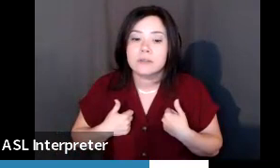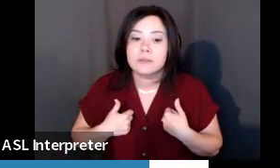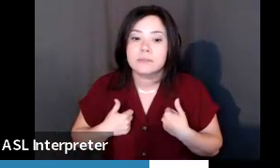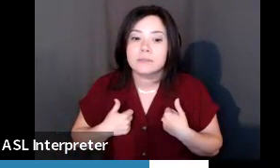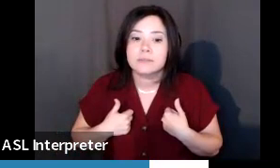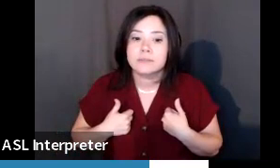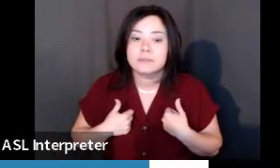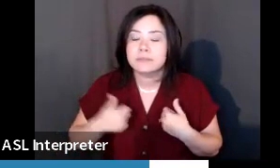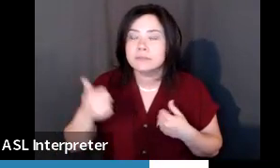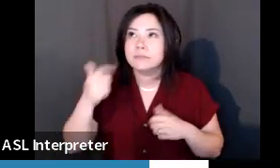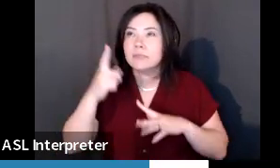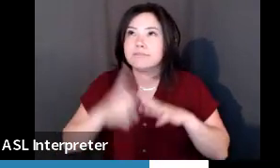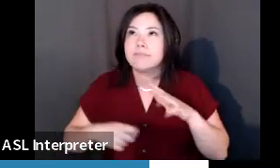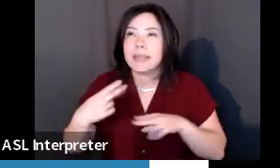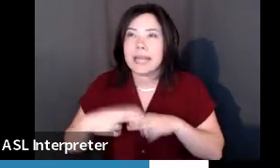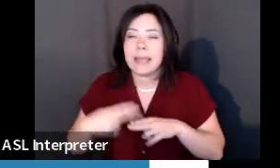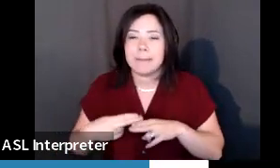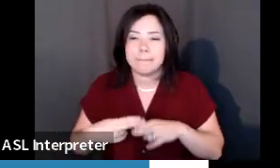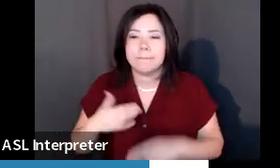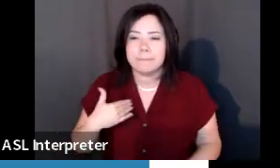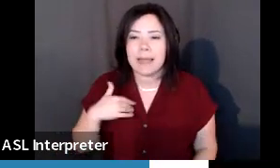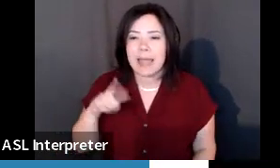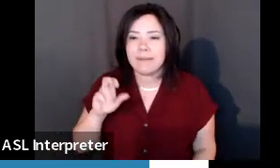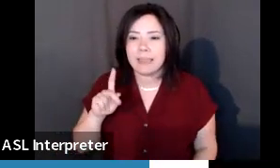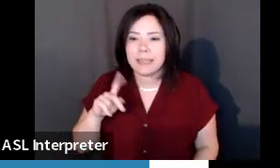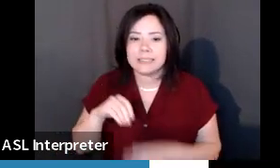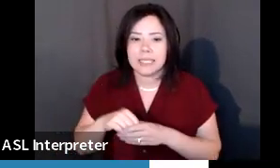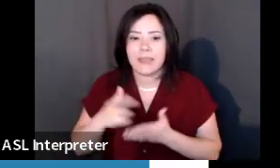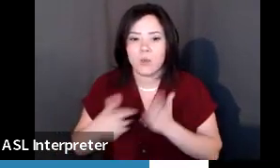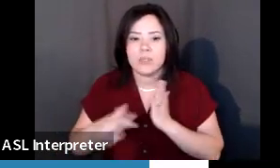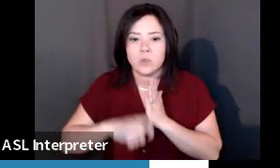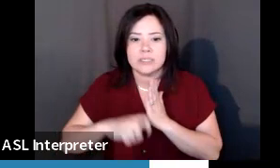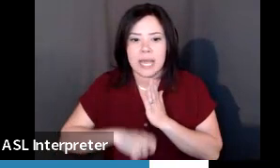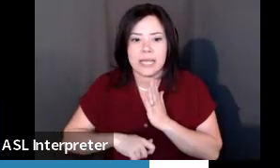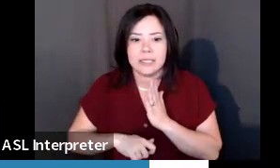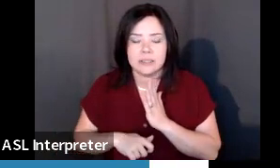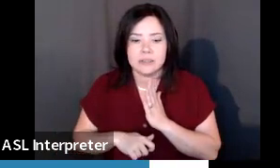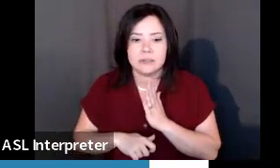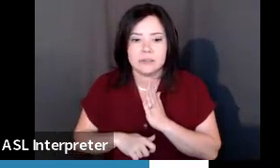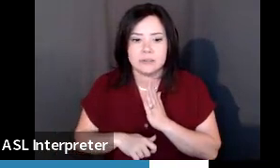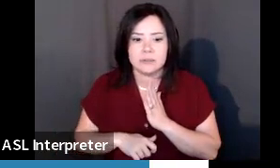I'm blanking on the name of it. I do have it linked in the resource guide.